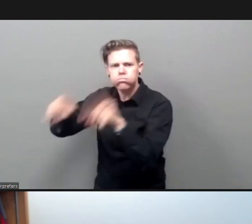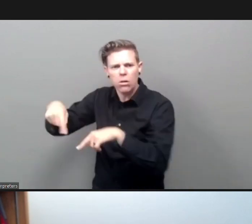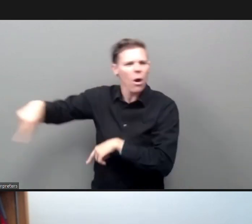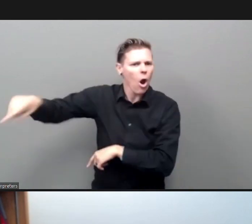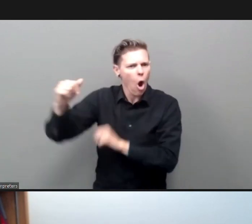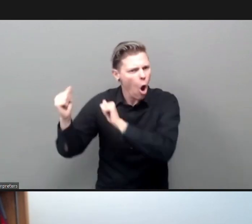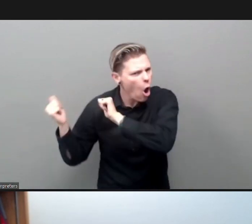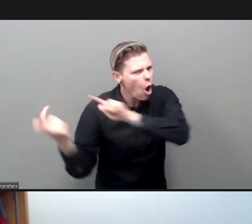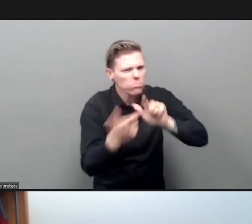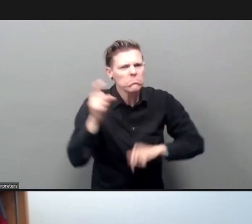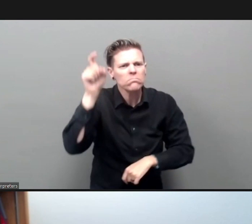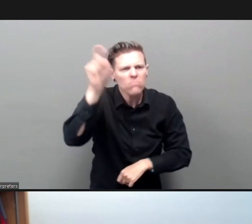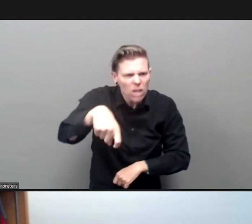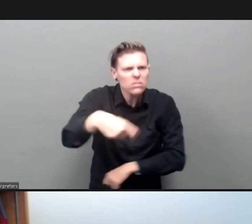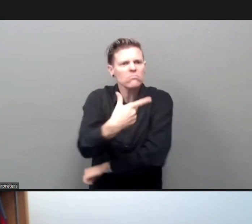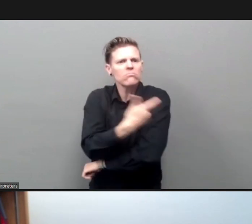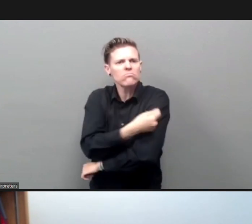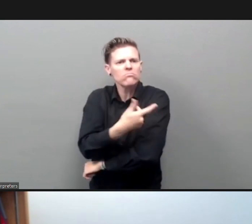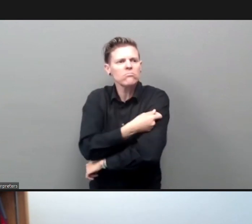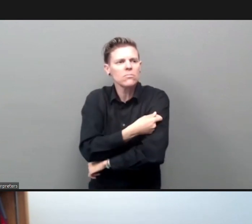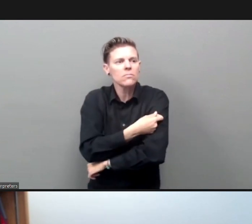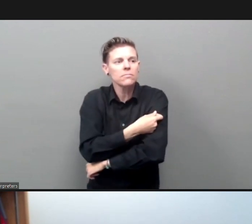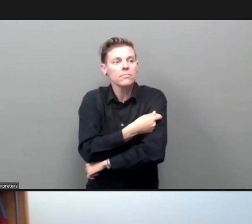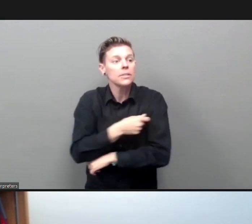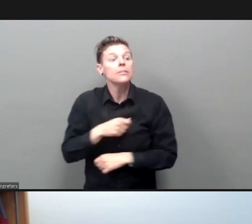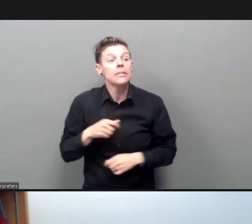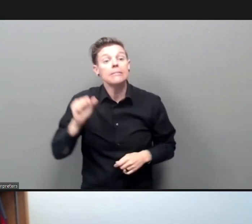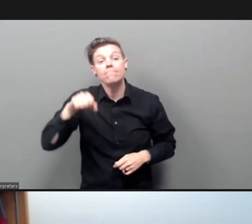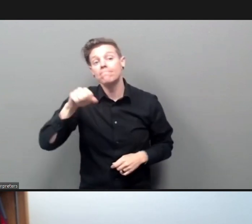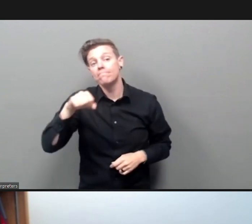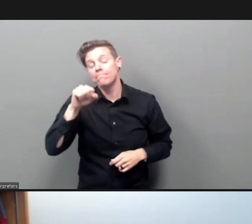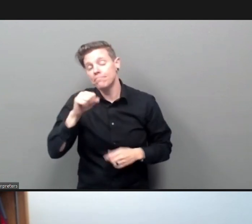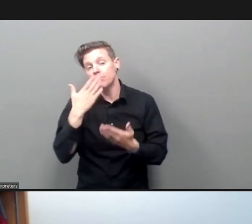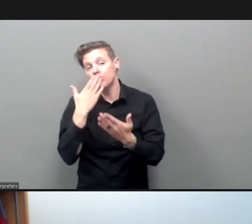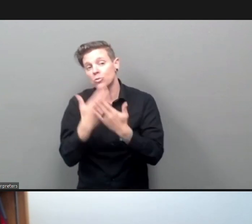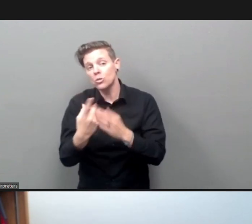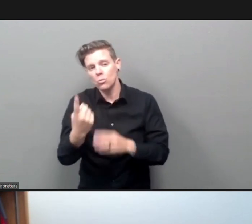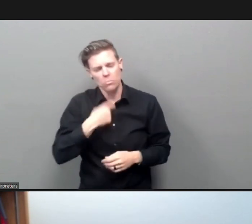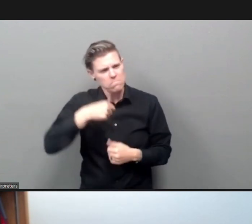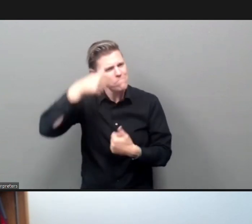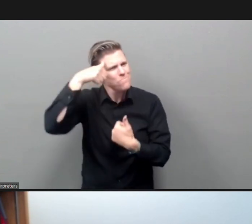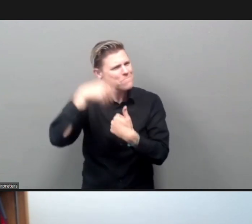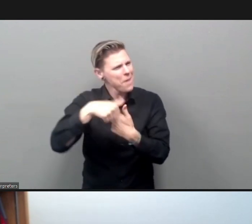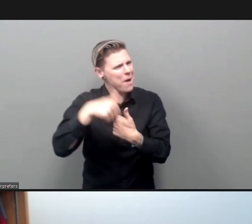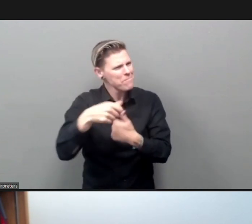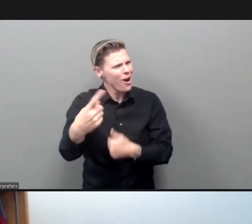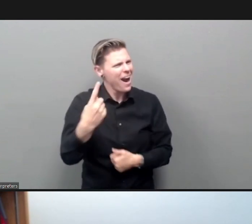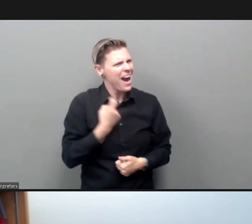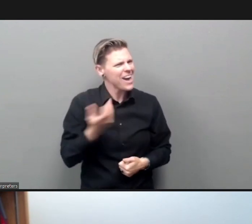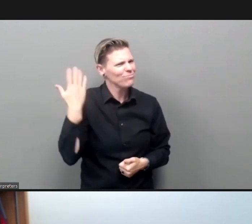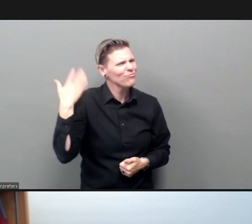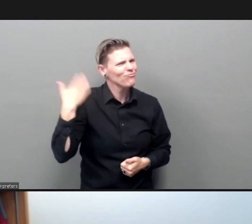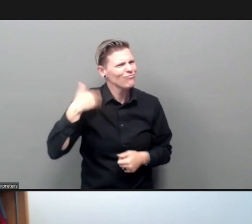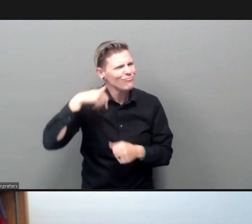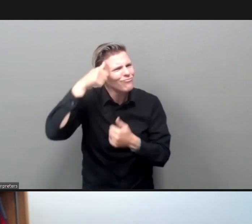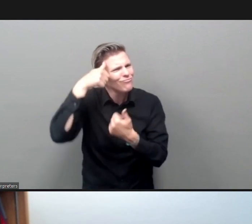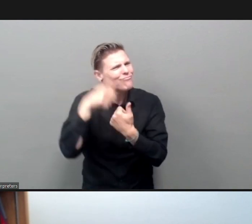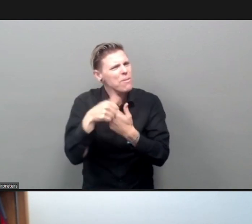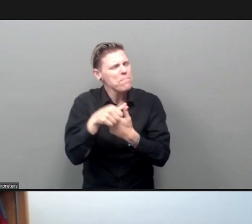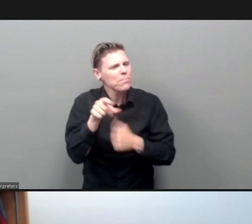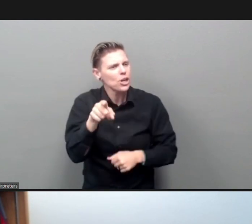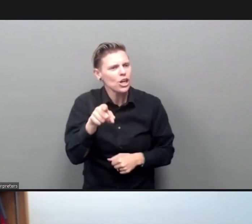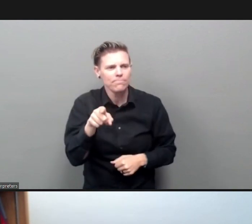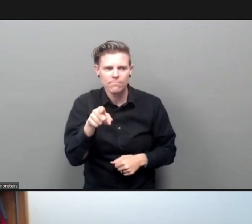great question, and you did ask it before, I remember it, and it was a hard question then, and I gotta say it ain't gotten